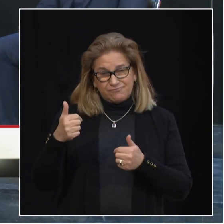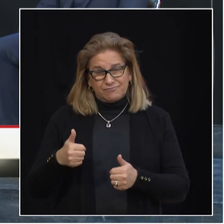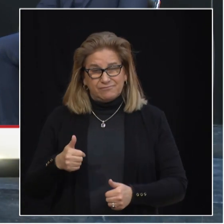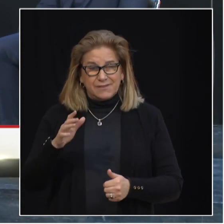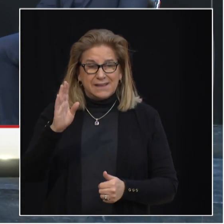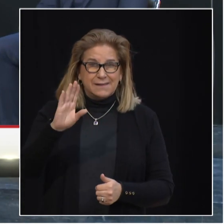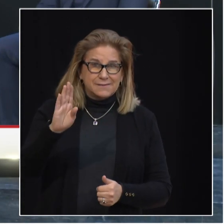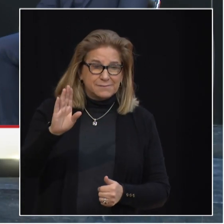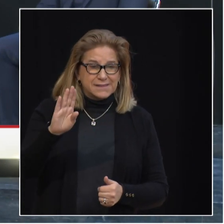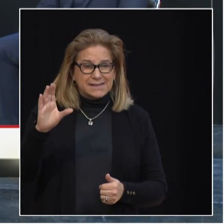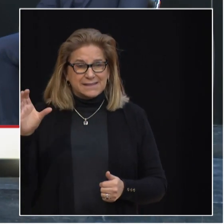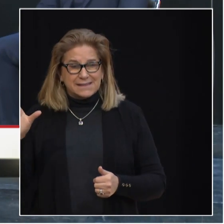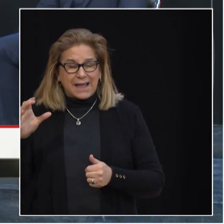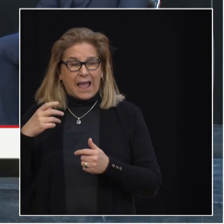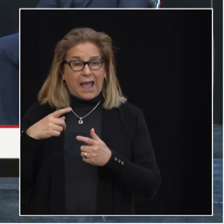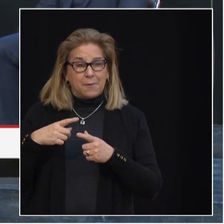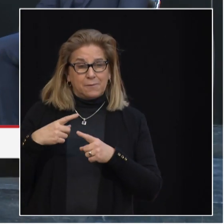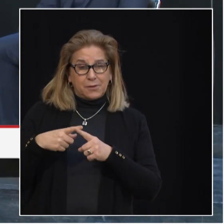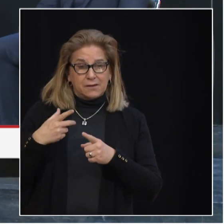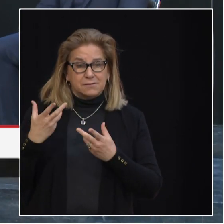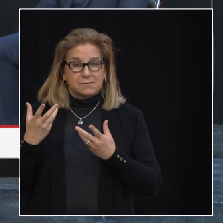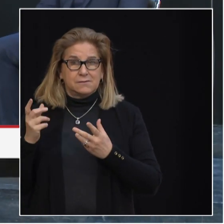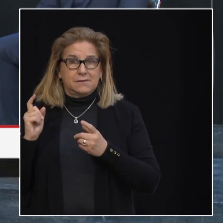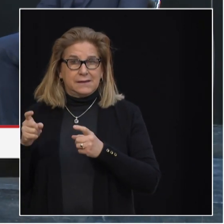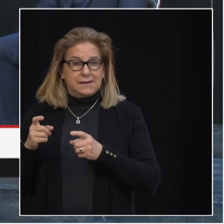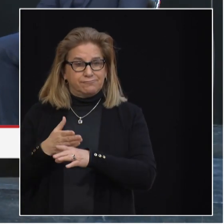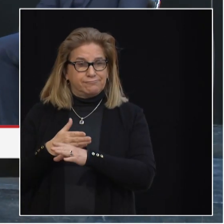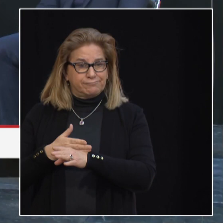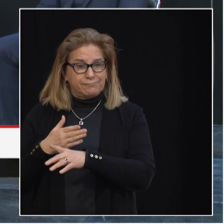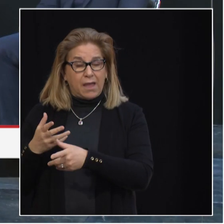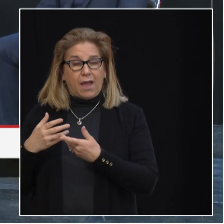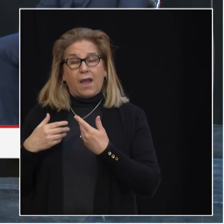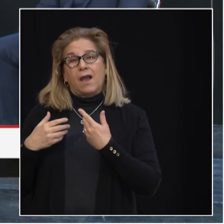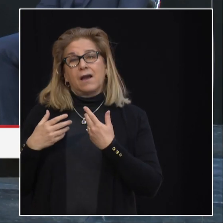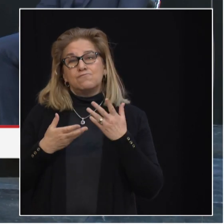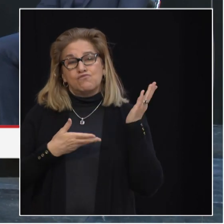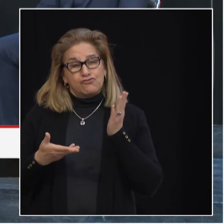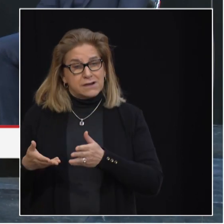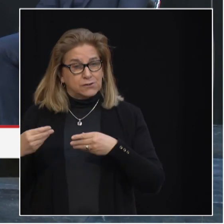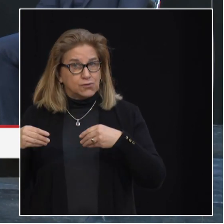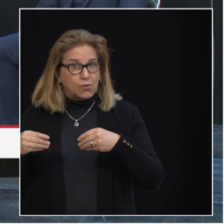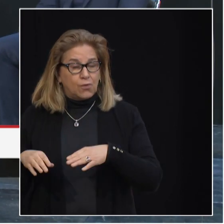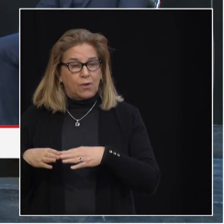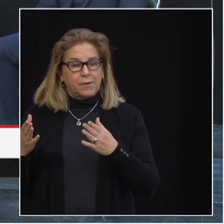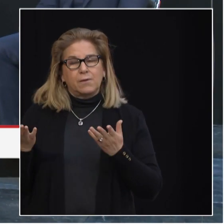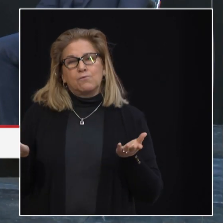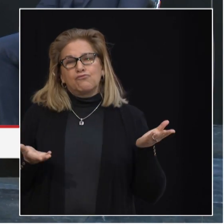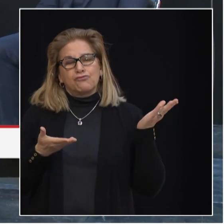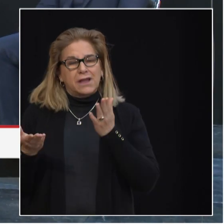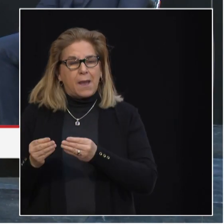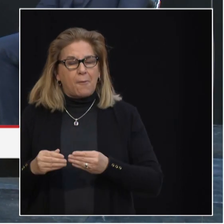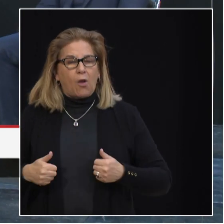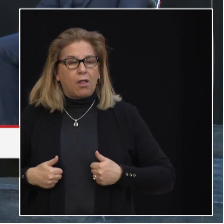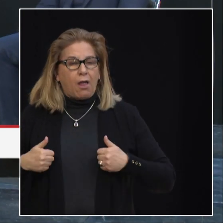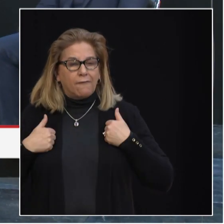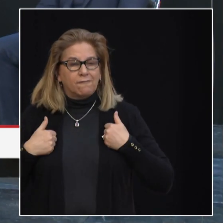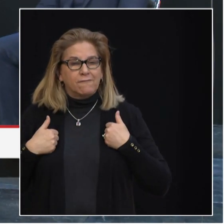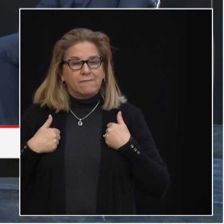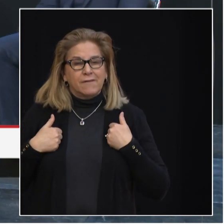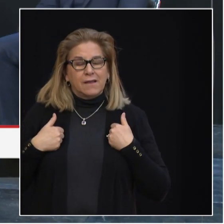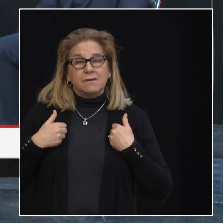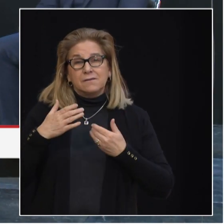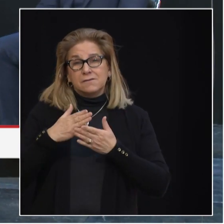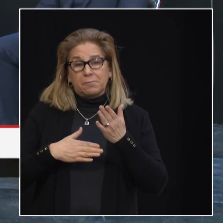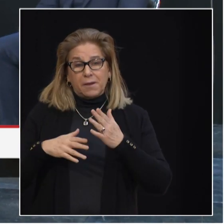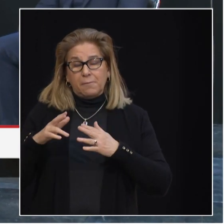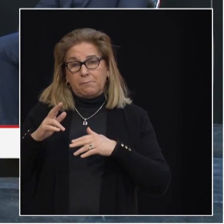But not every building is able to be converted to residential. And I think it's really important to kind of really see what the market's